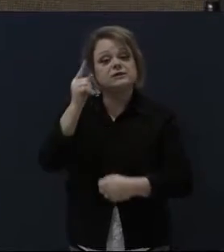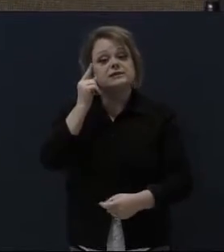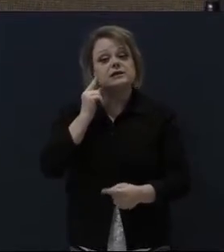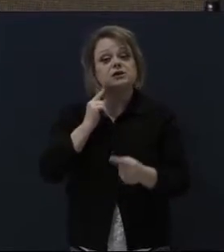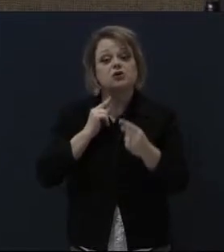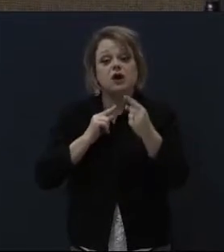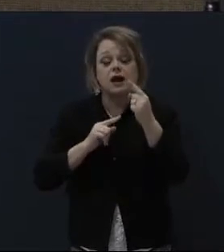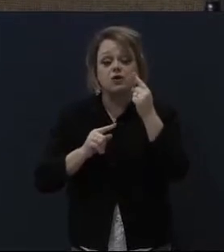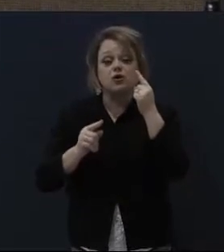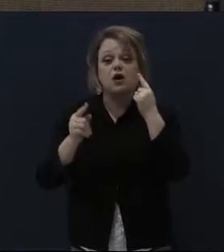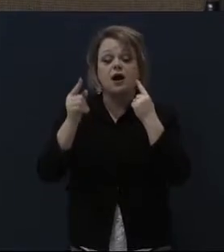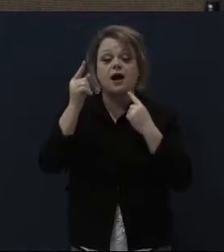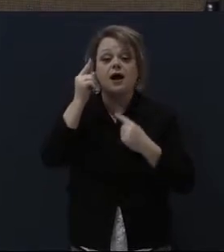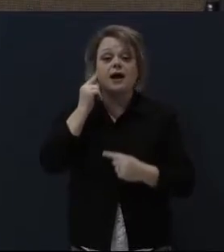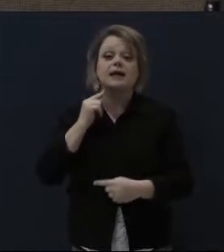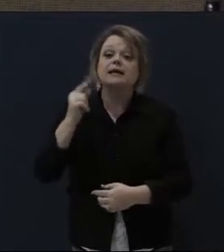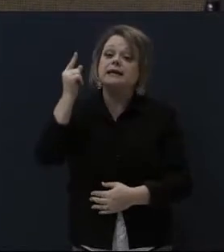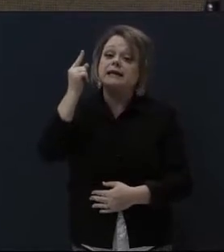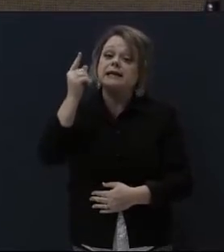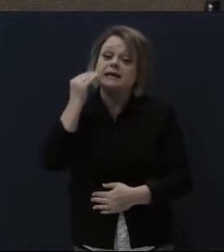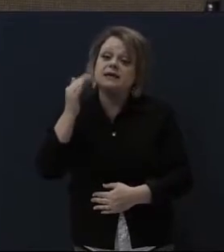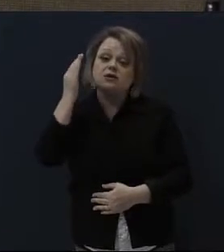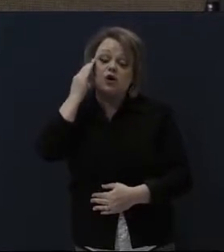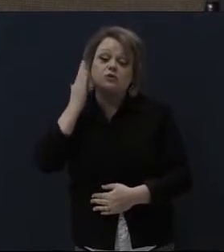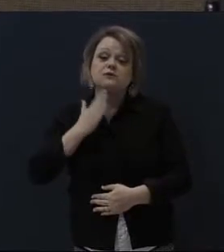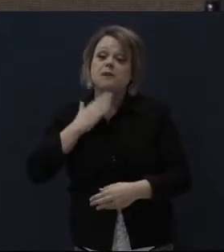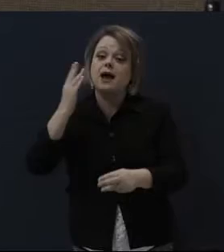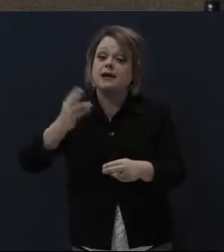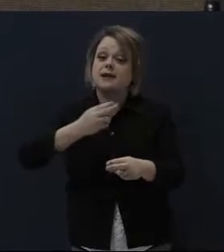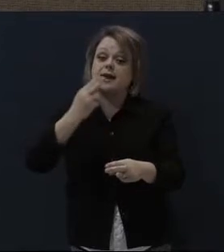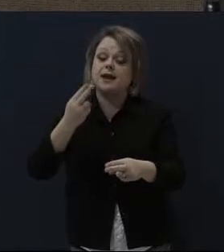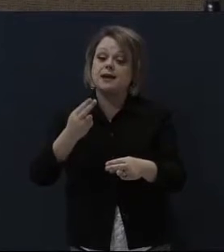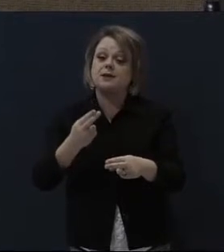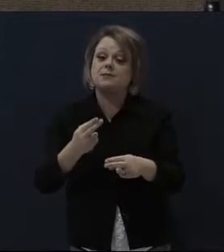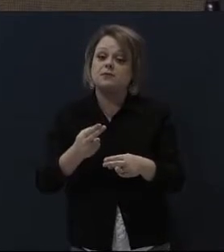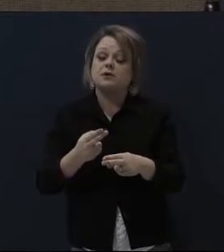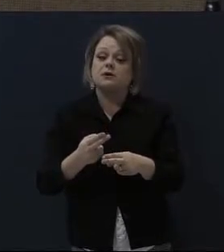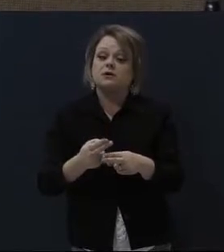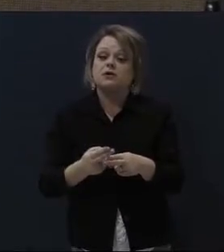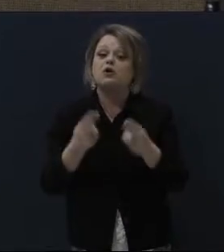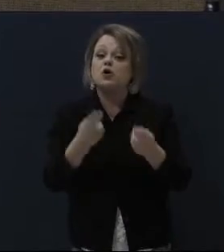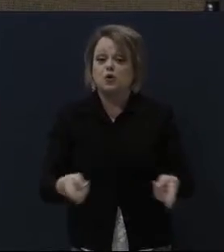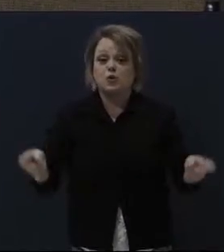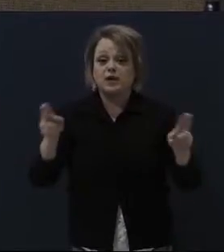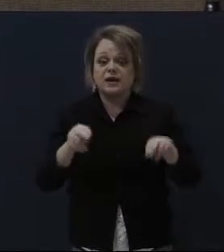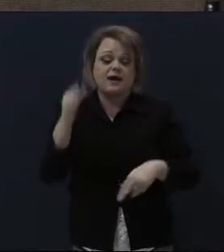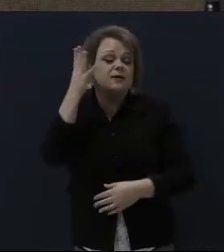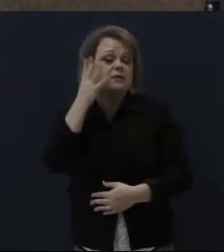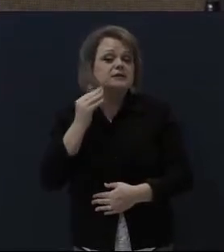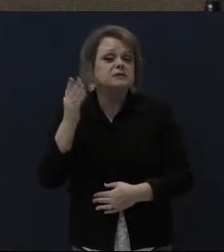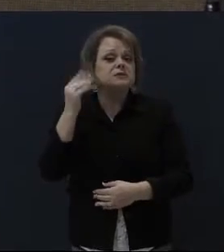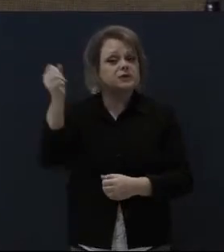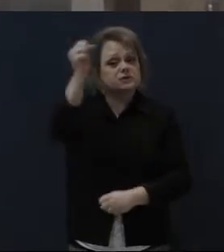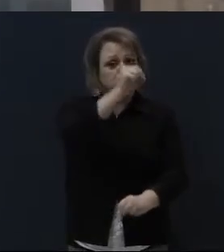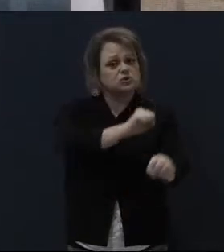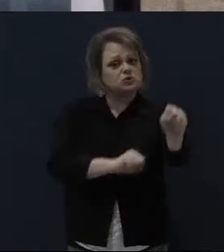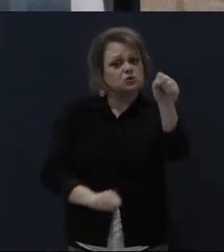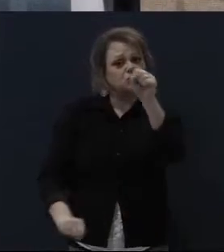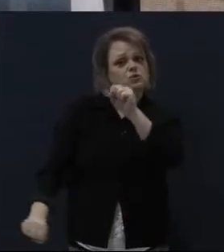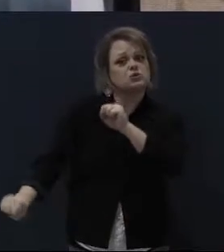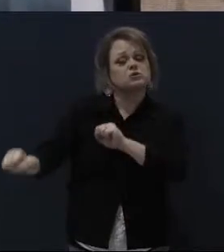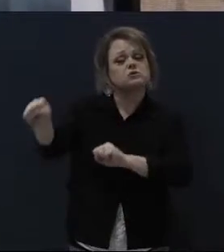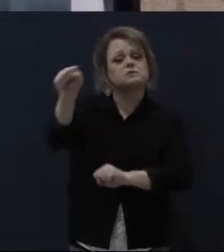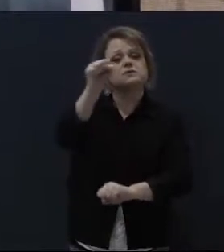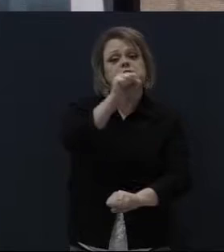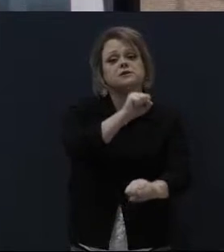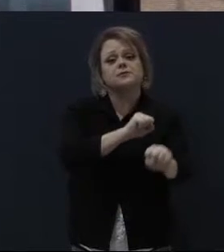I cry, he knows my name. When I'm overwhelmed by the